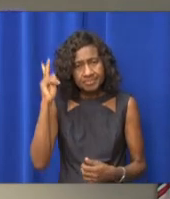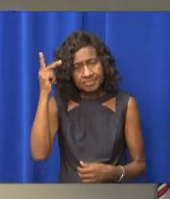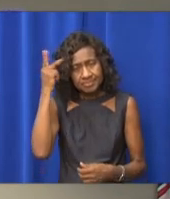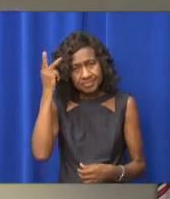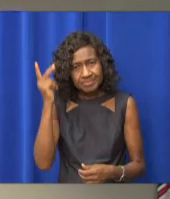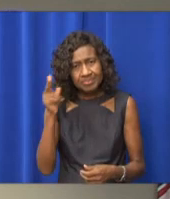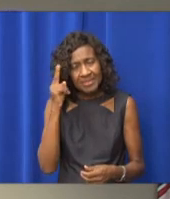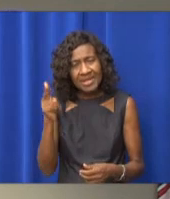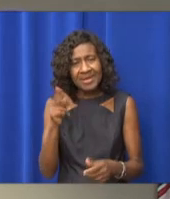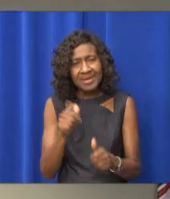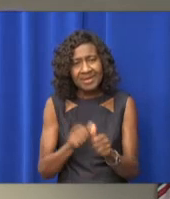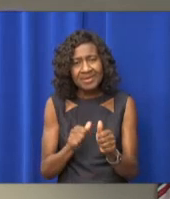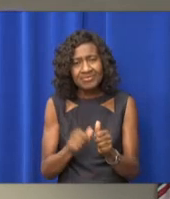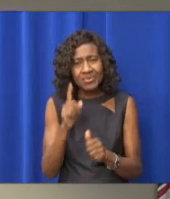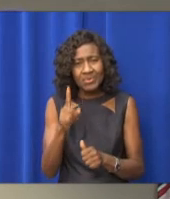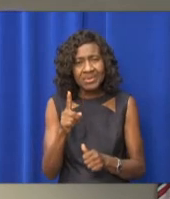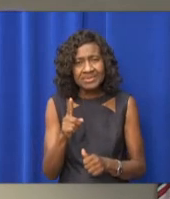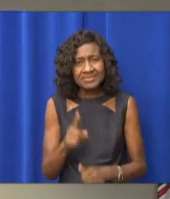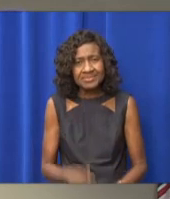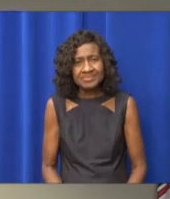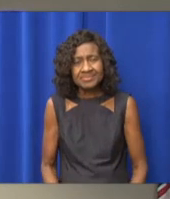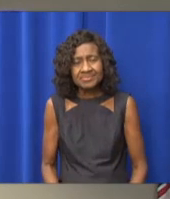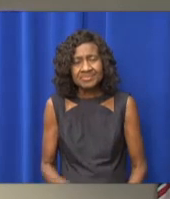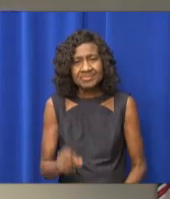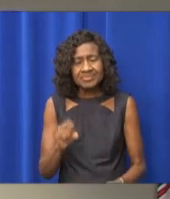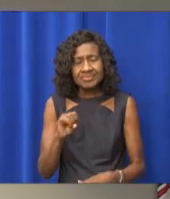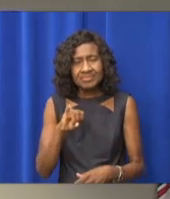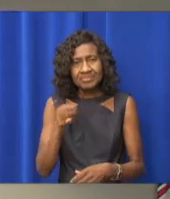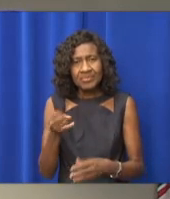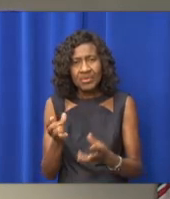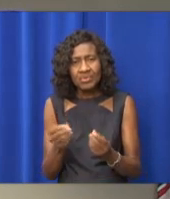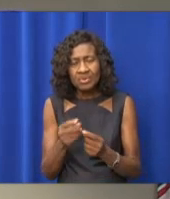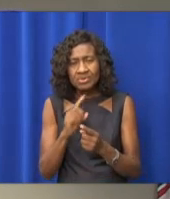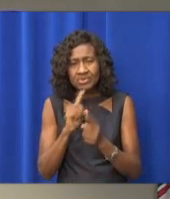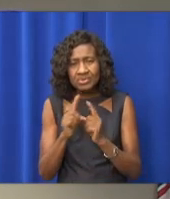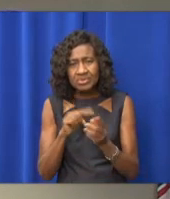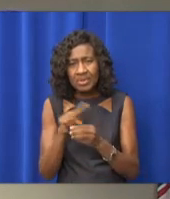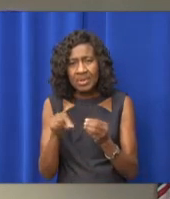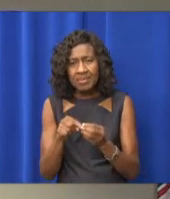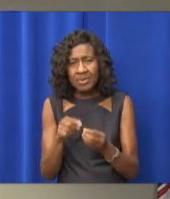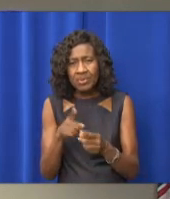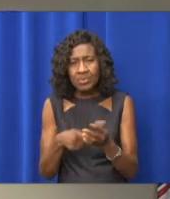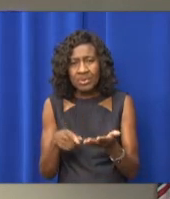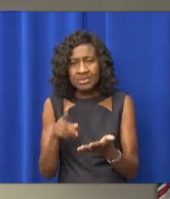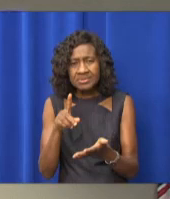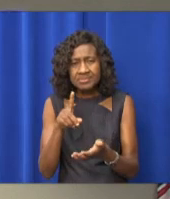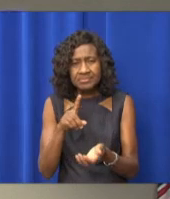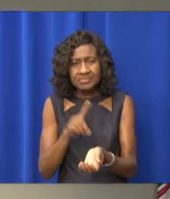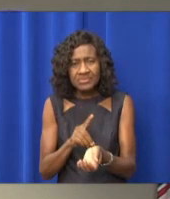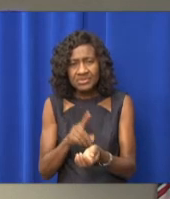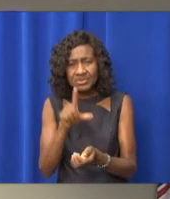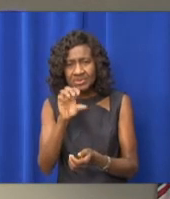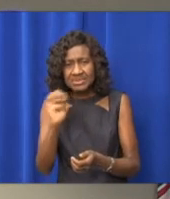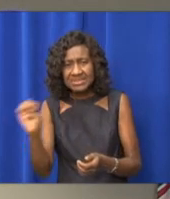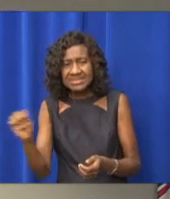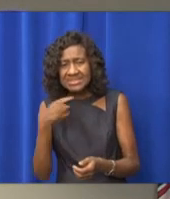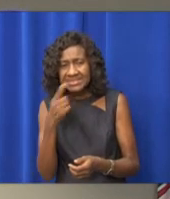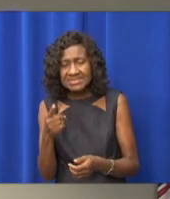Donna. Hello, everyone. I just want to pick up on what Dr. Lee was saying and some of